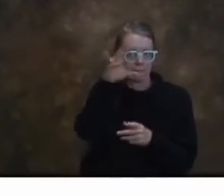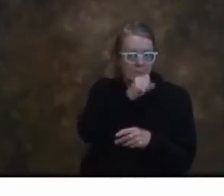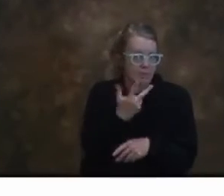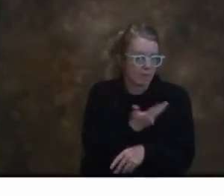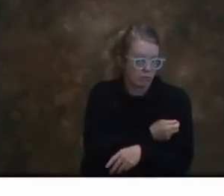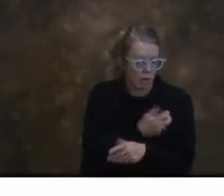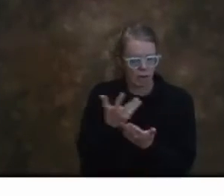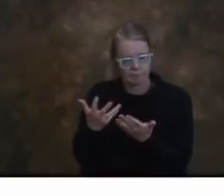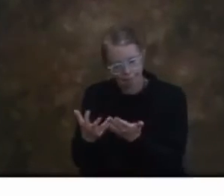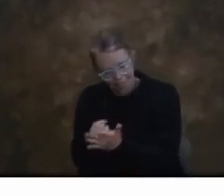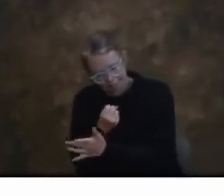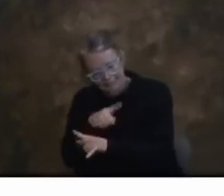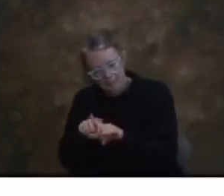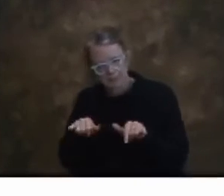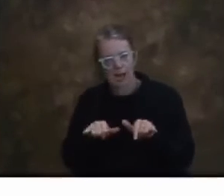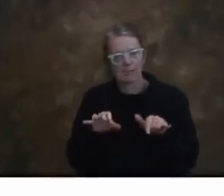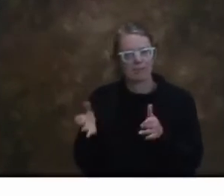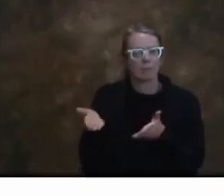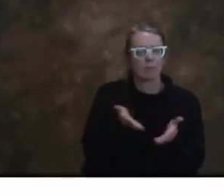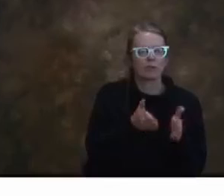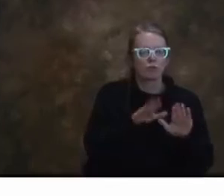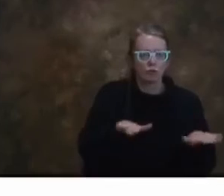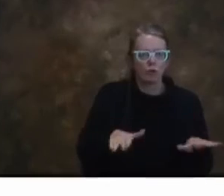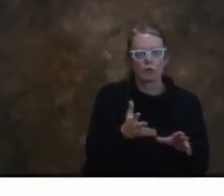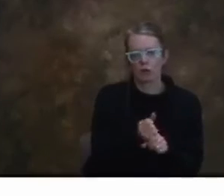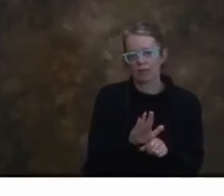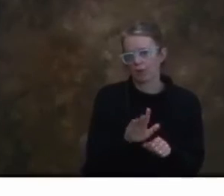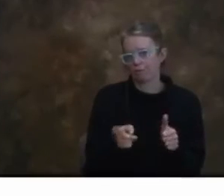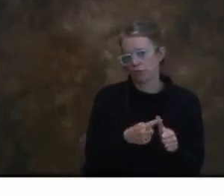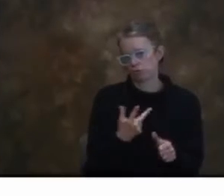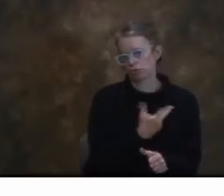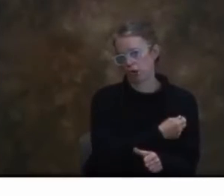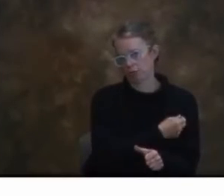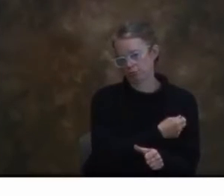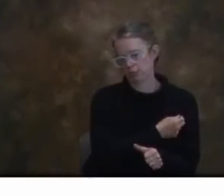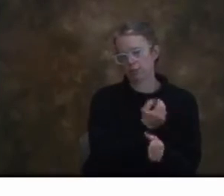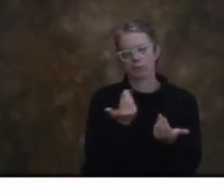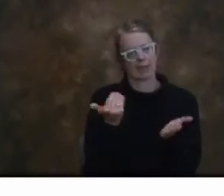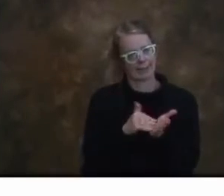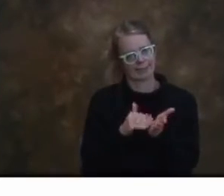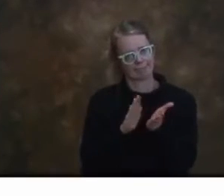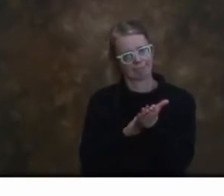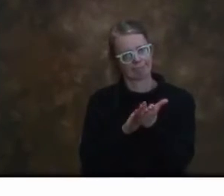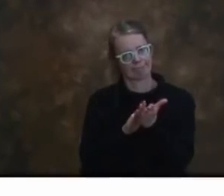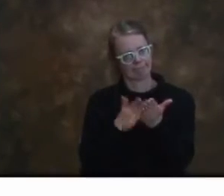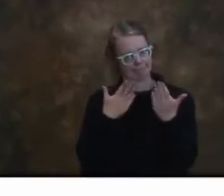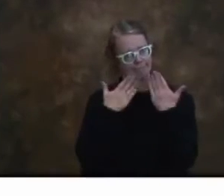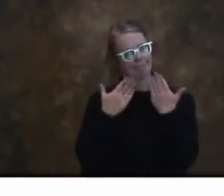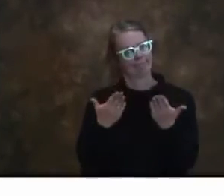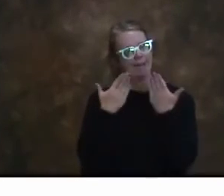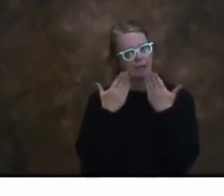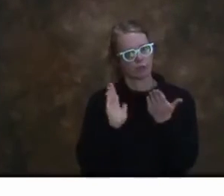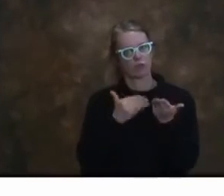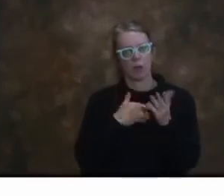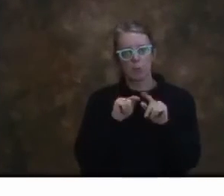to 11-year-old gets their first dose. So again, I just want to say kudos to our team for making this outreach